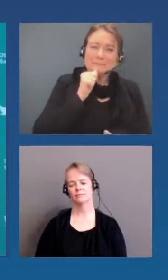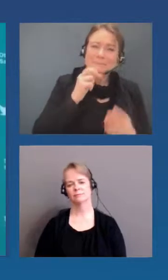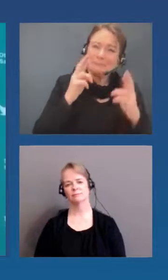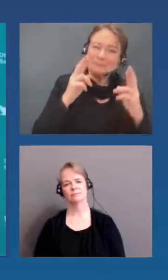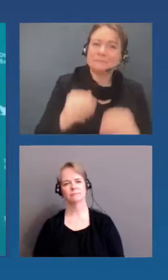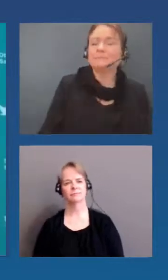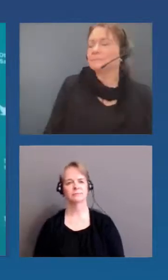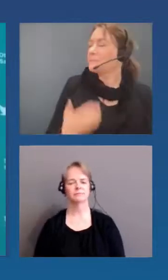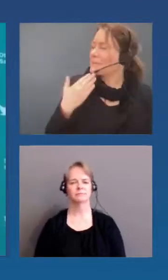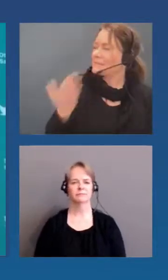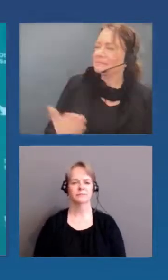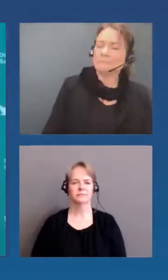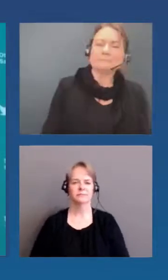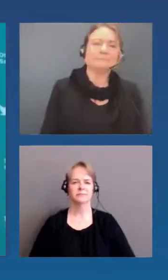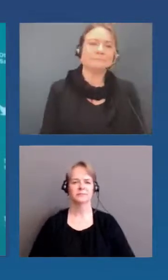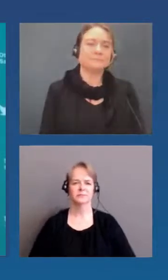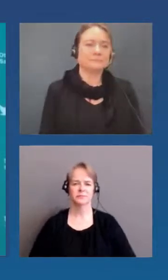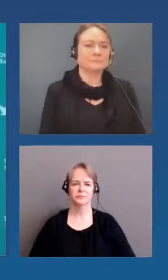Merci.